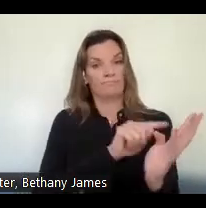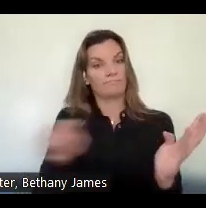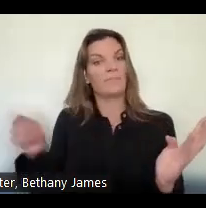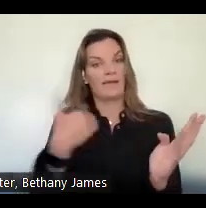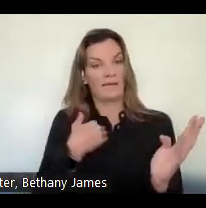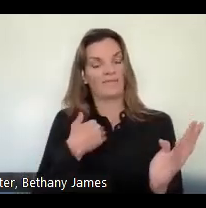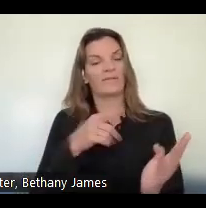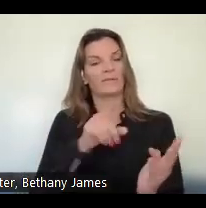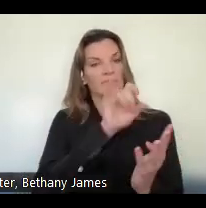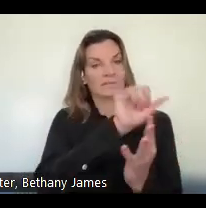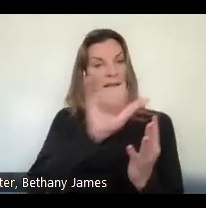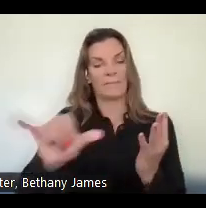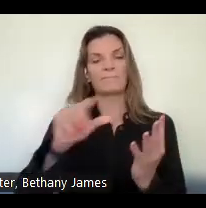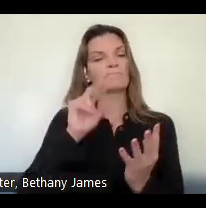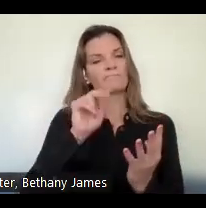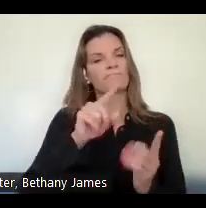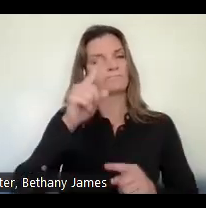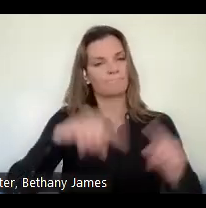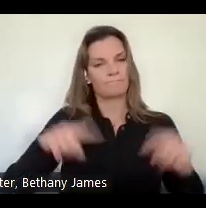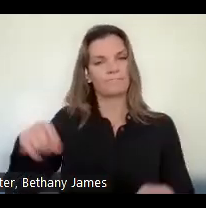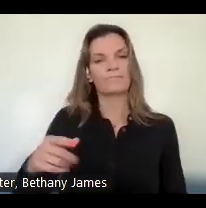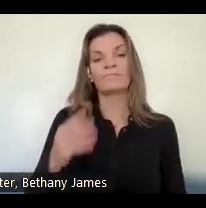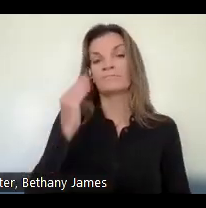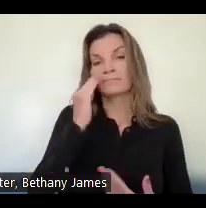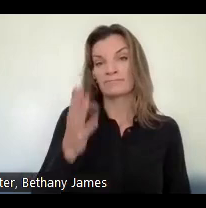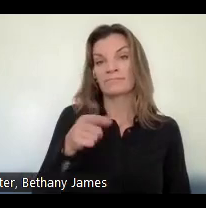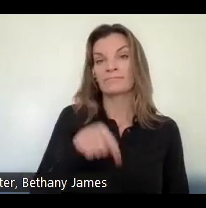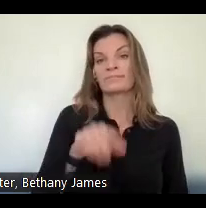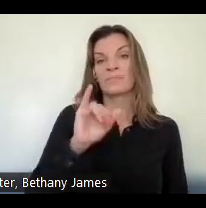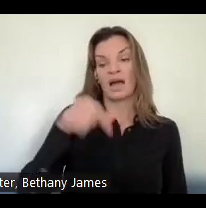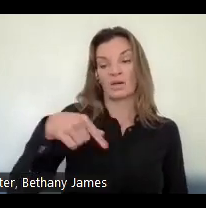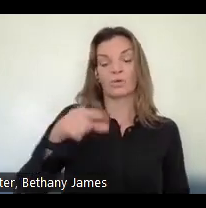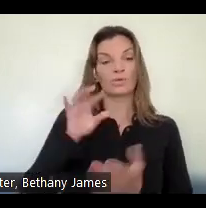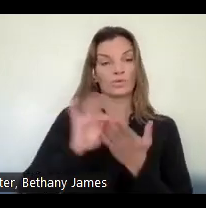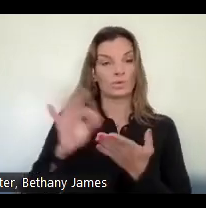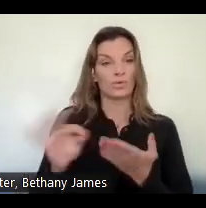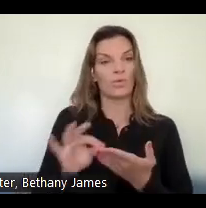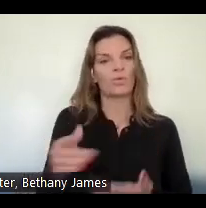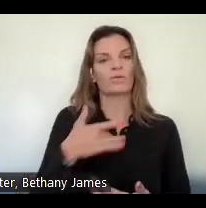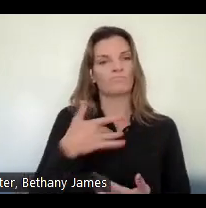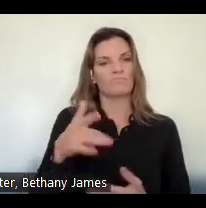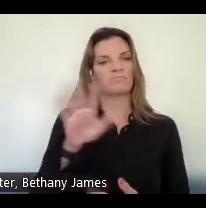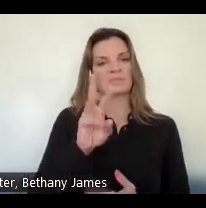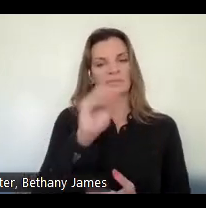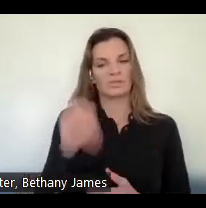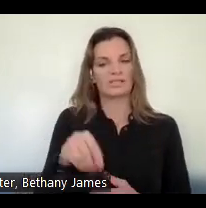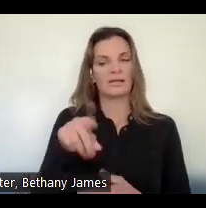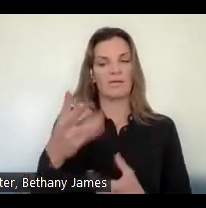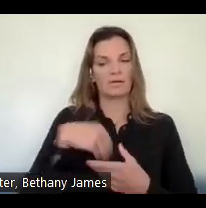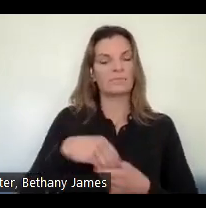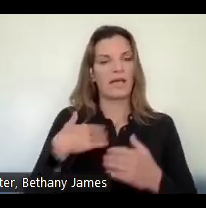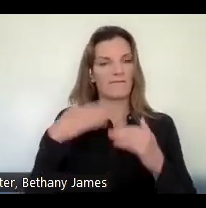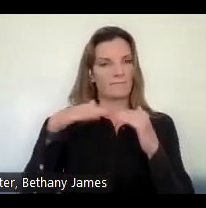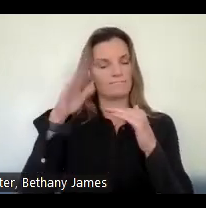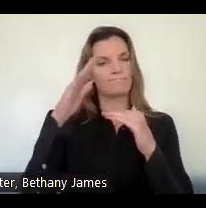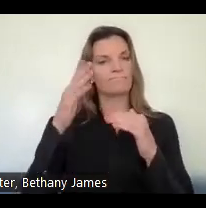with autism will have an IQ score of an average to above average range. And only 40% of the